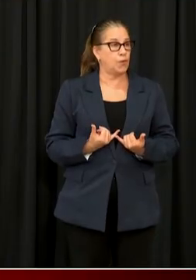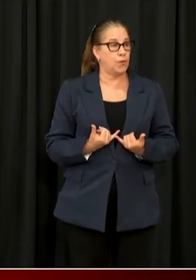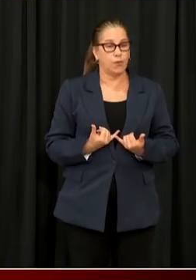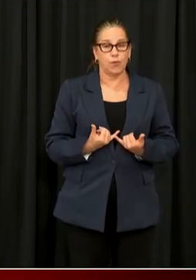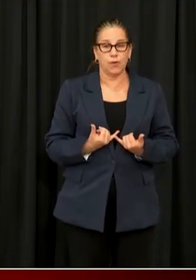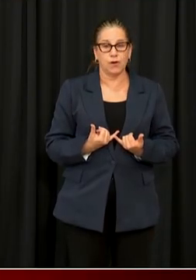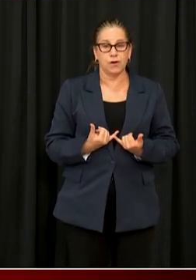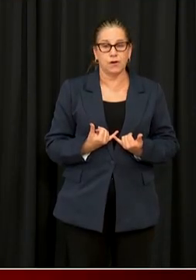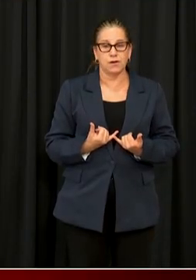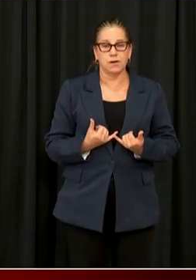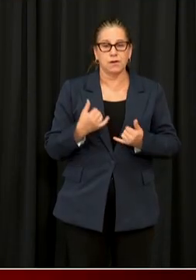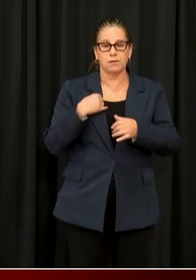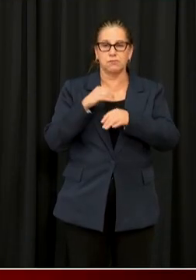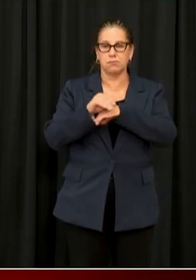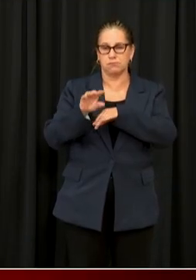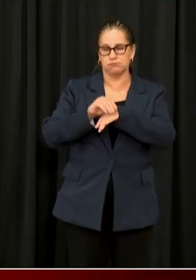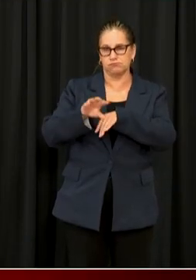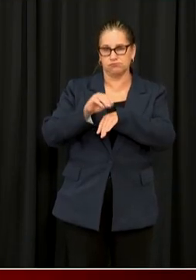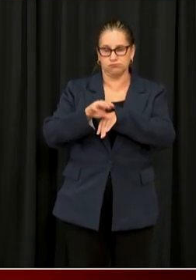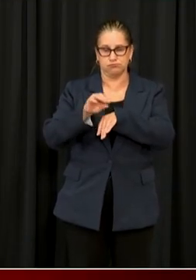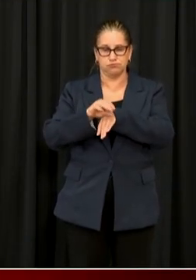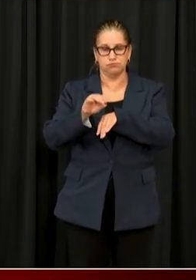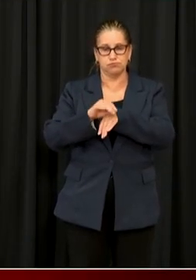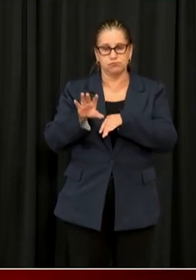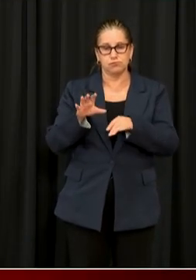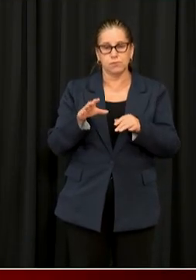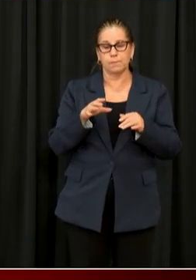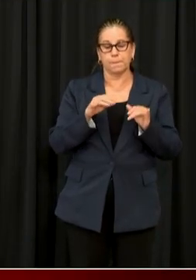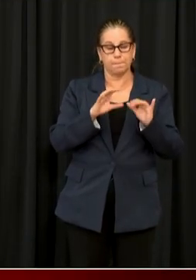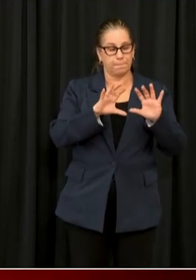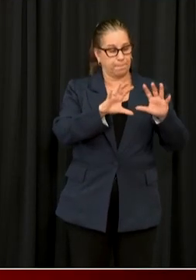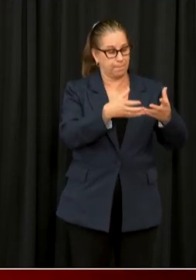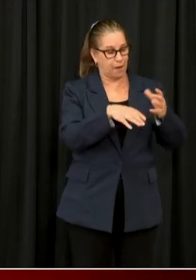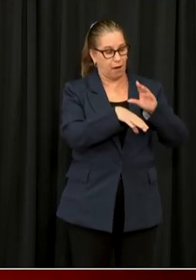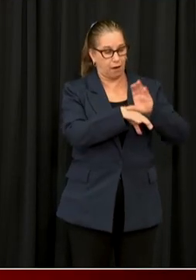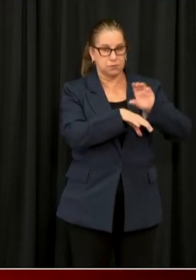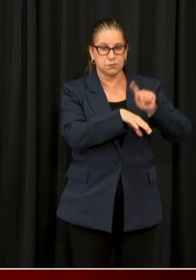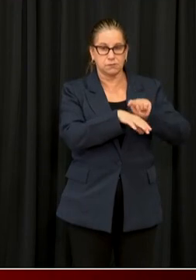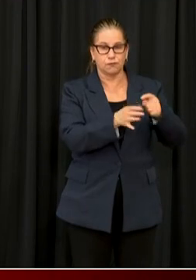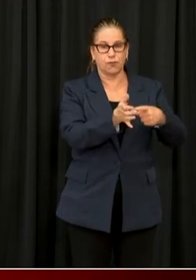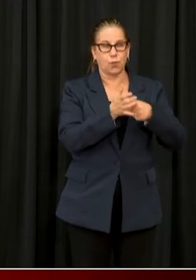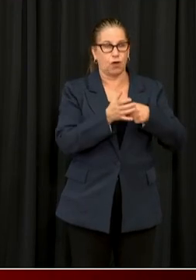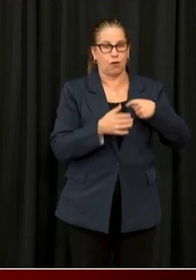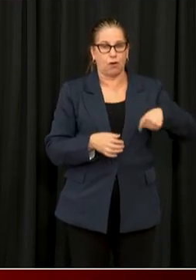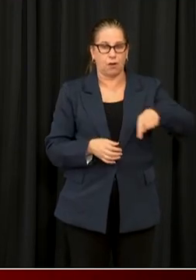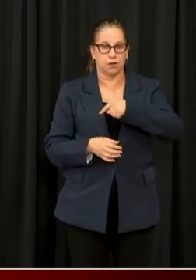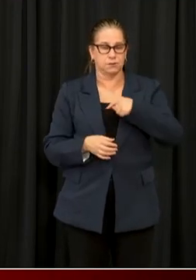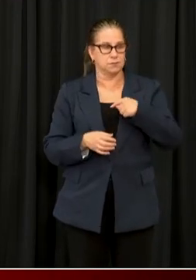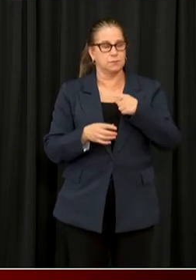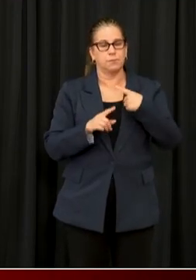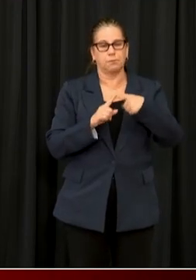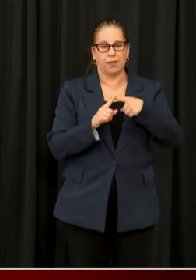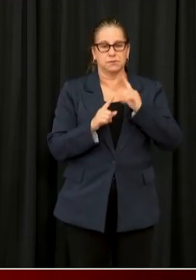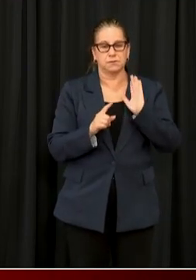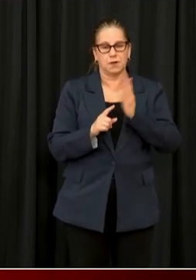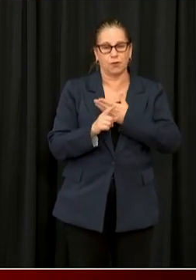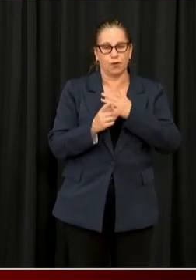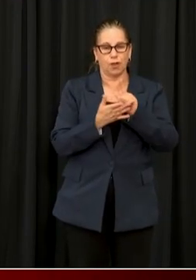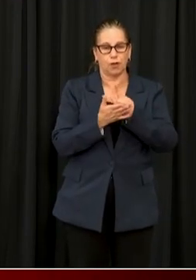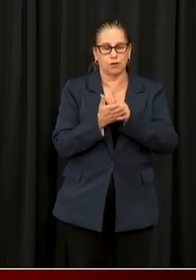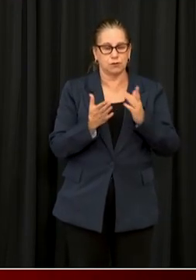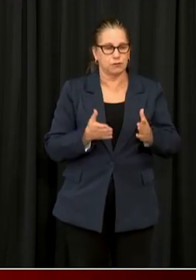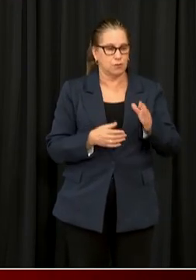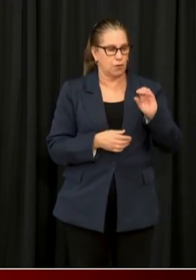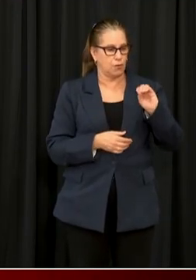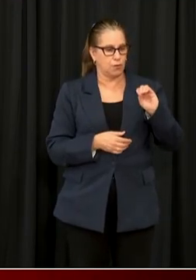consultation that is required from us with the U.S. Attorney and I believe the OAG. So